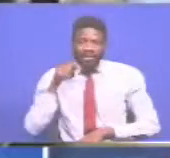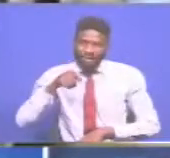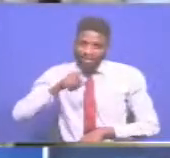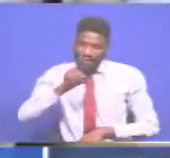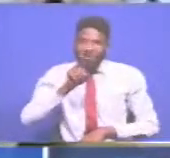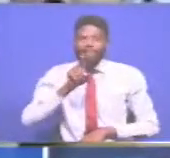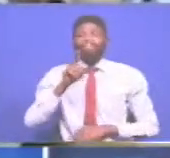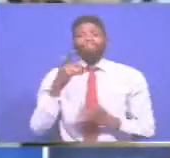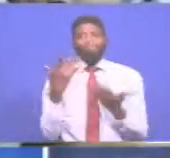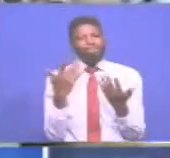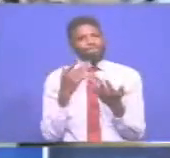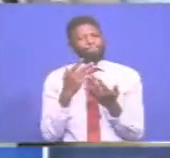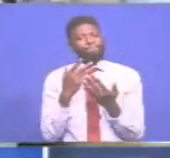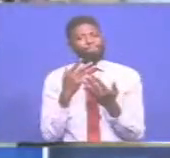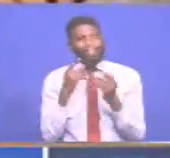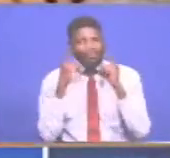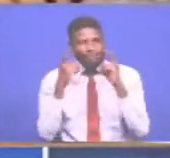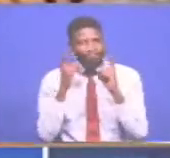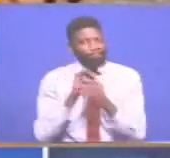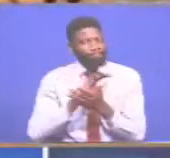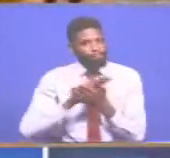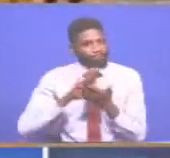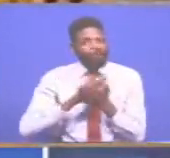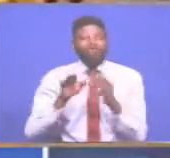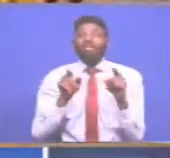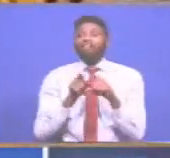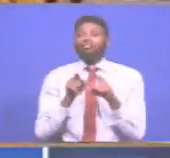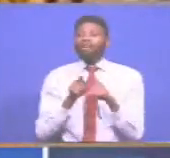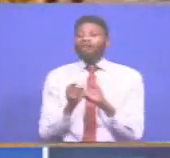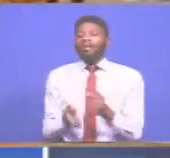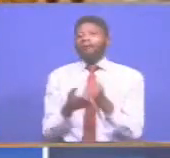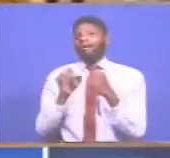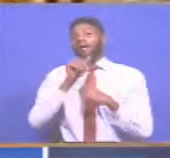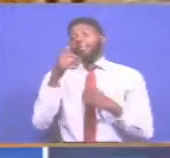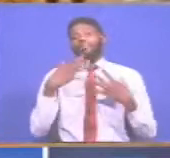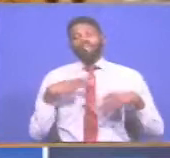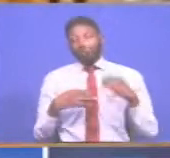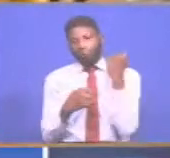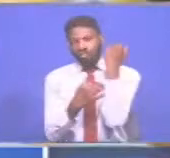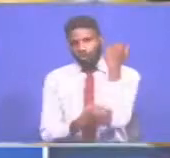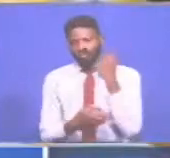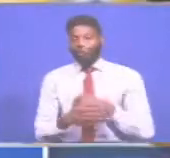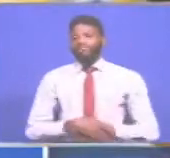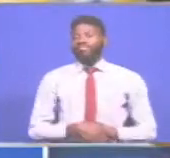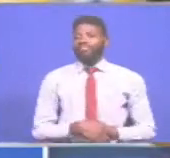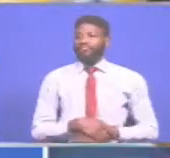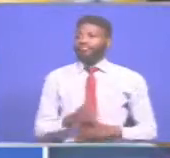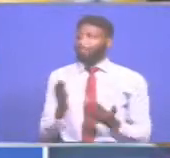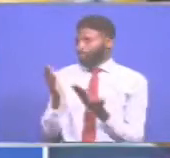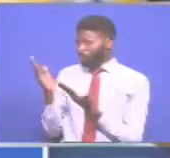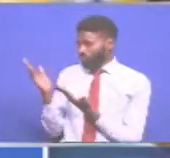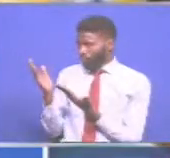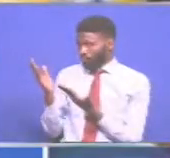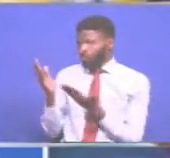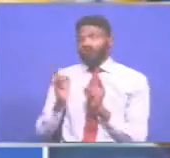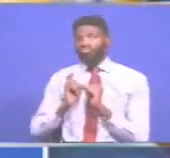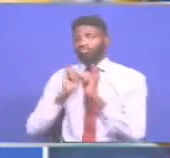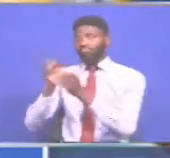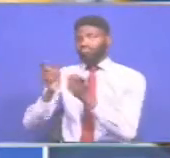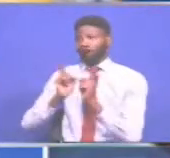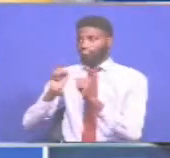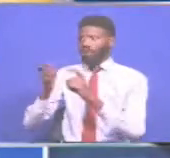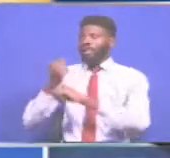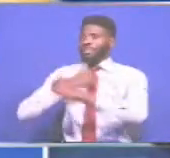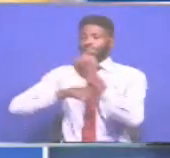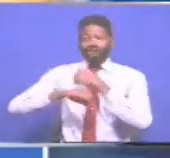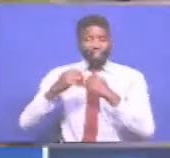with donations to charity during Eid. And in the spirit of the holy month, a donation exercise has been launched. The exercise